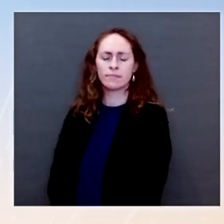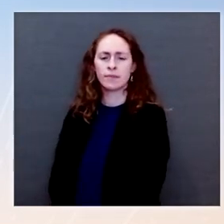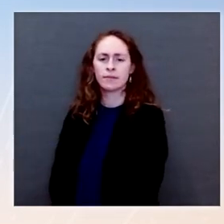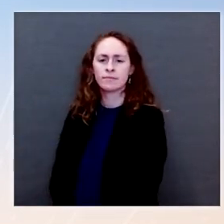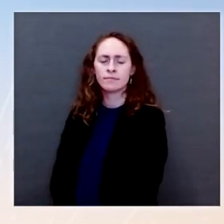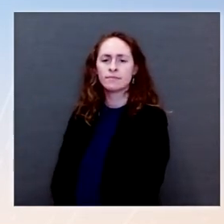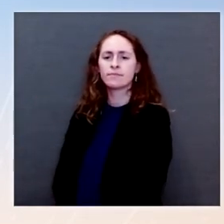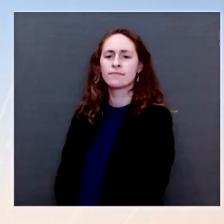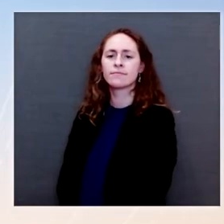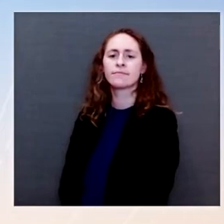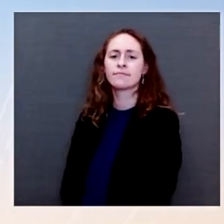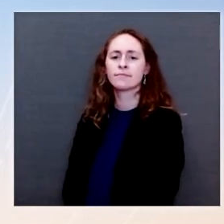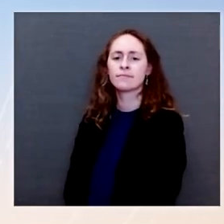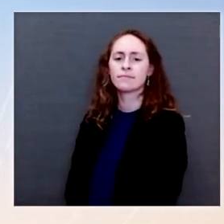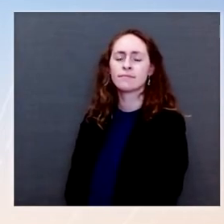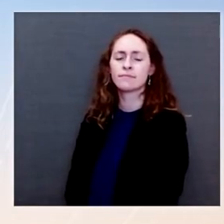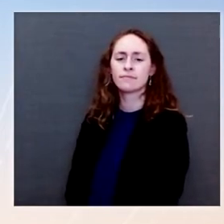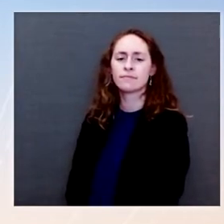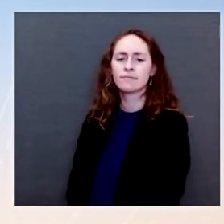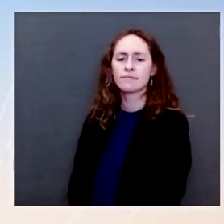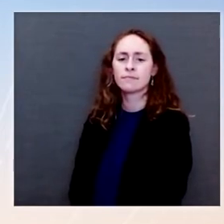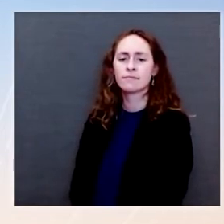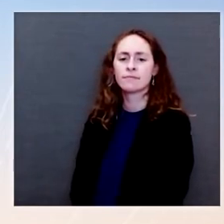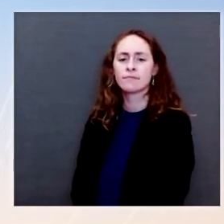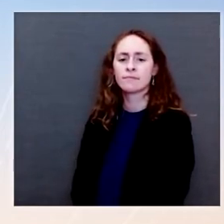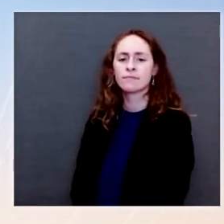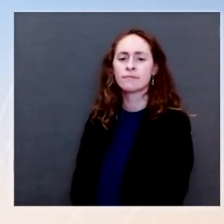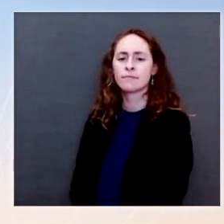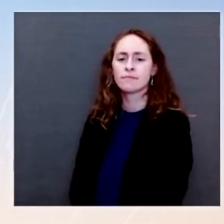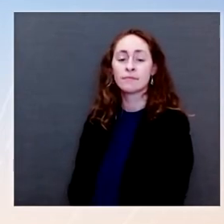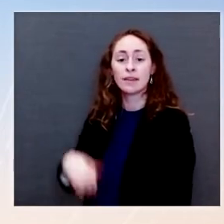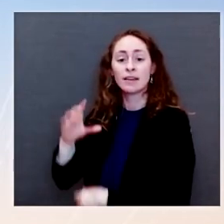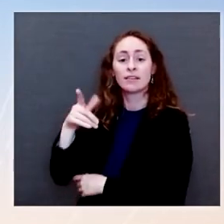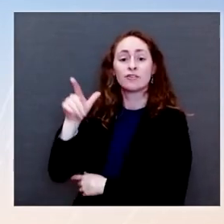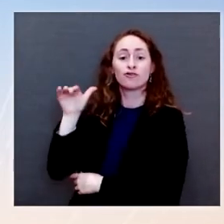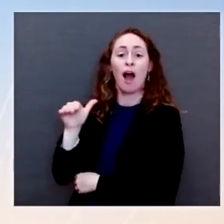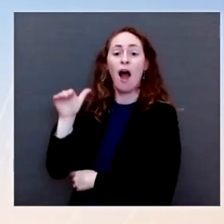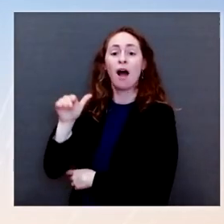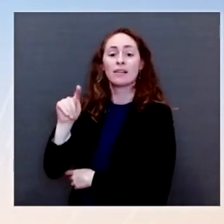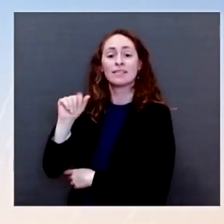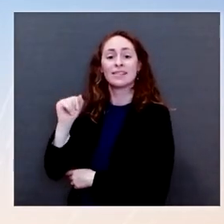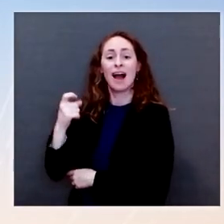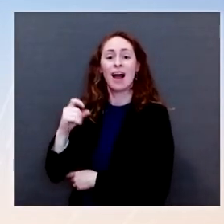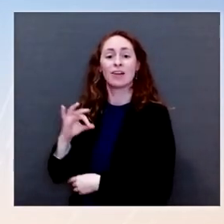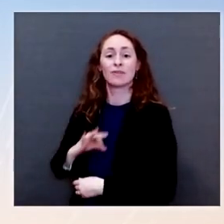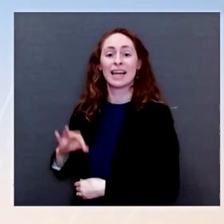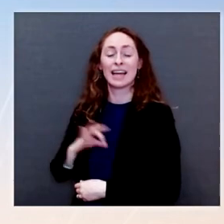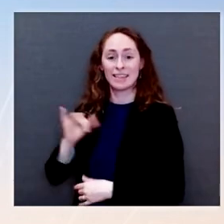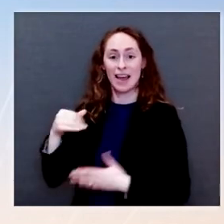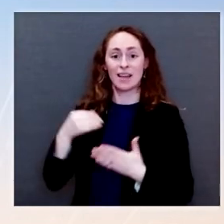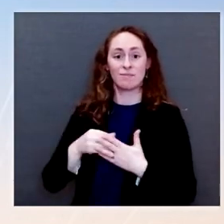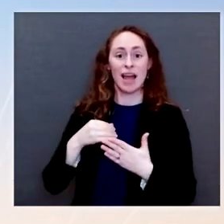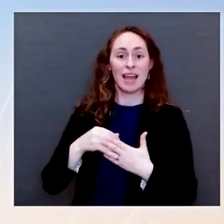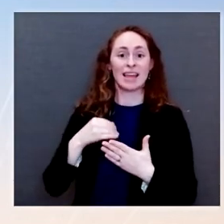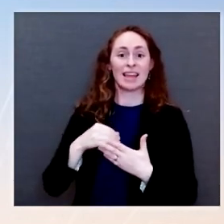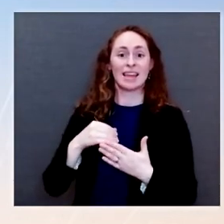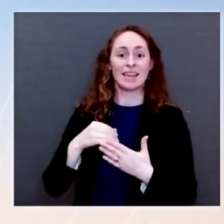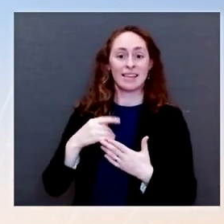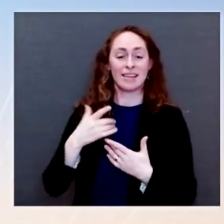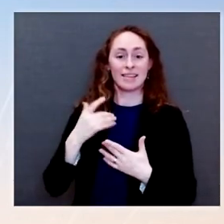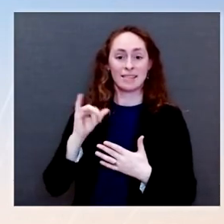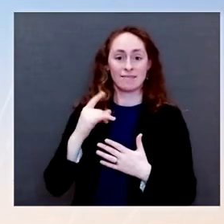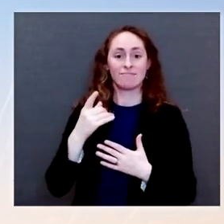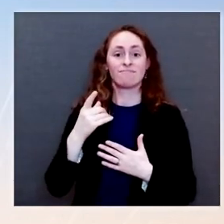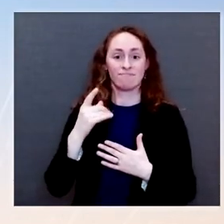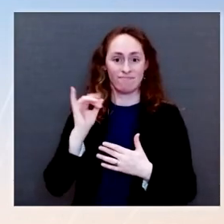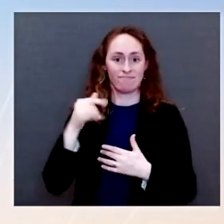should millions of Americans be. And that is an area that is a part of the president's Build Back Better agenda, and why he and